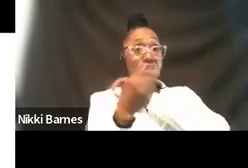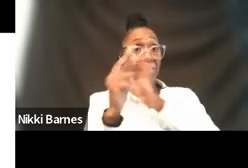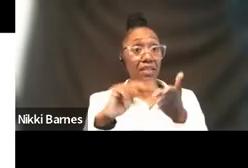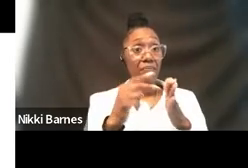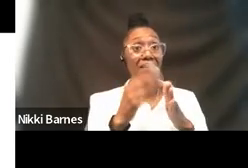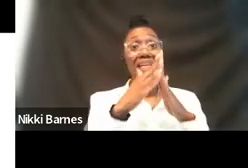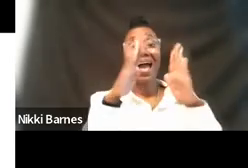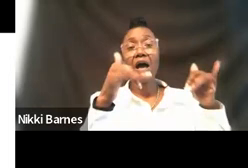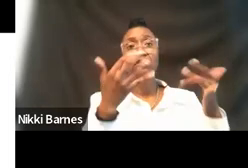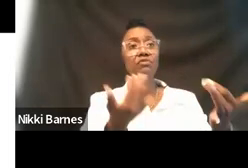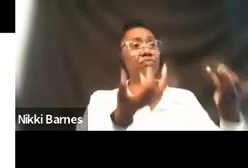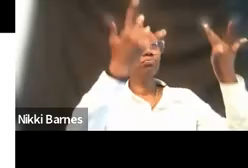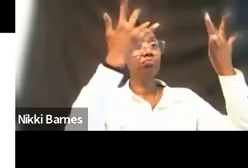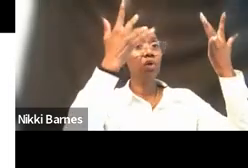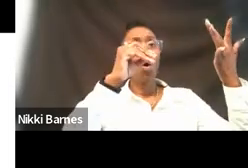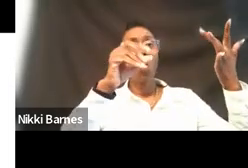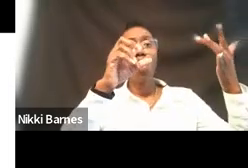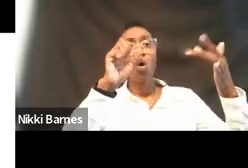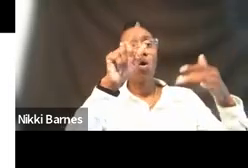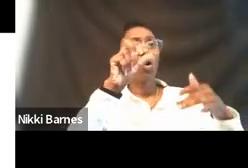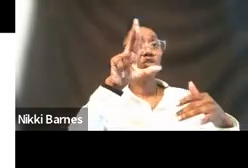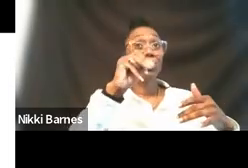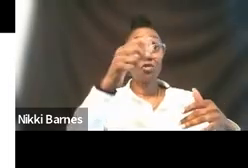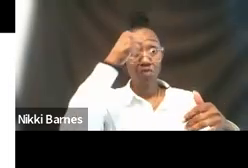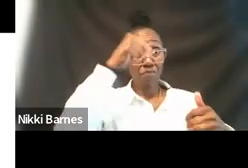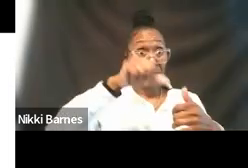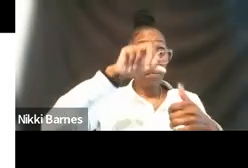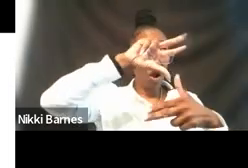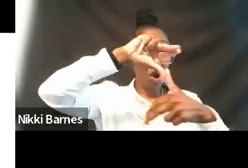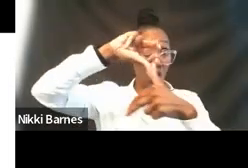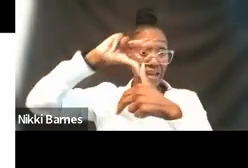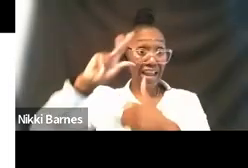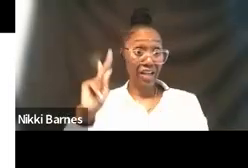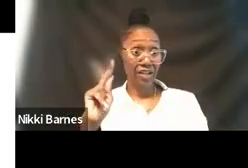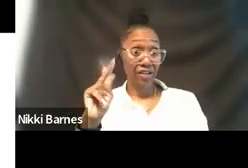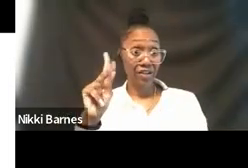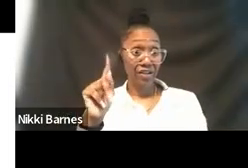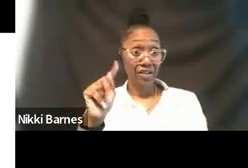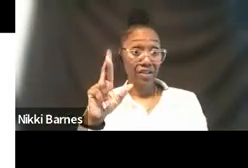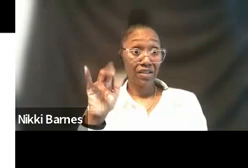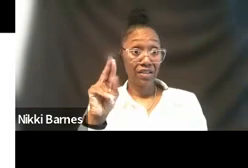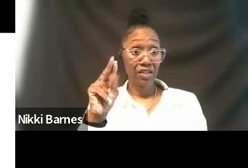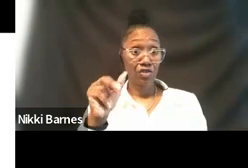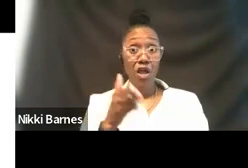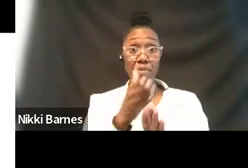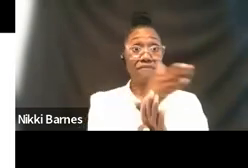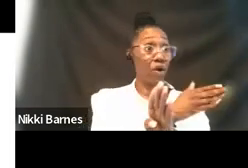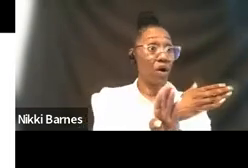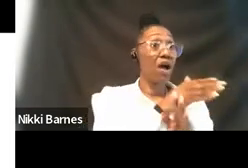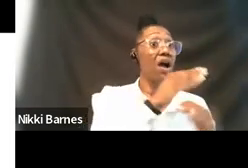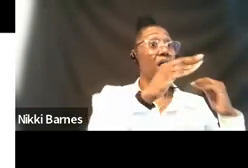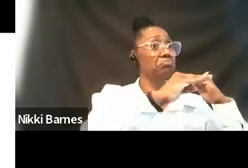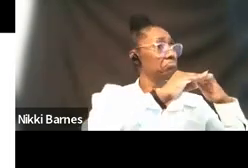burns down, if there's a sudden storm. Hurricane Katrina, anybody? We had a lot of people who were stable before that storm happened, and then it comes